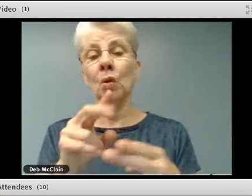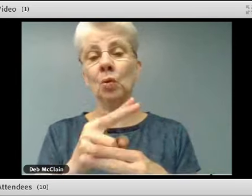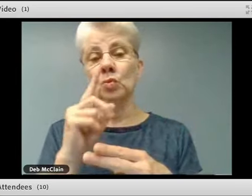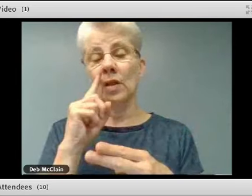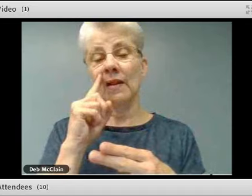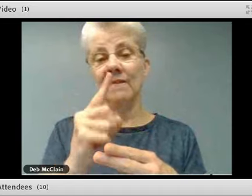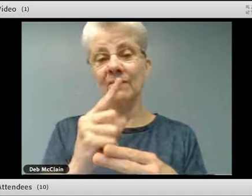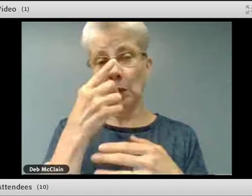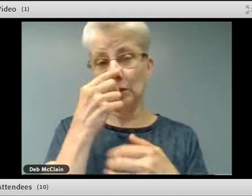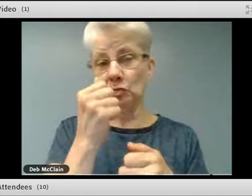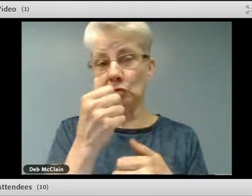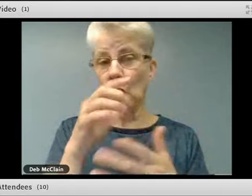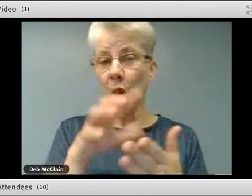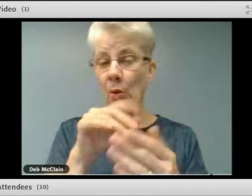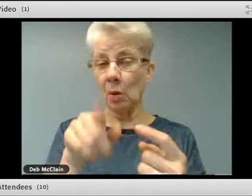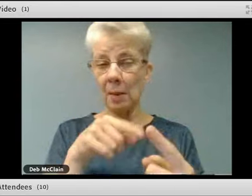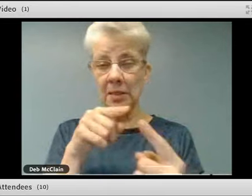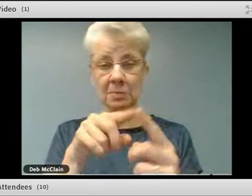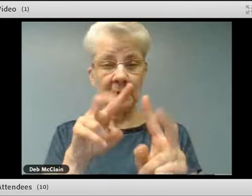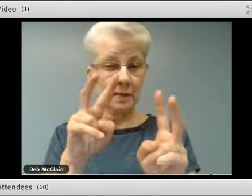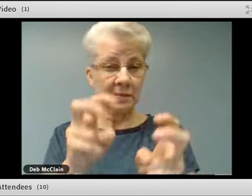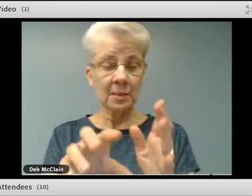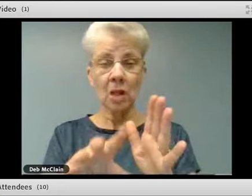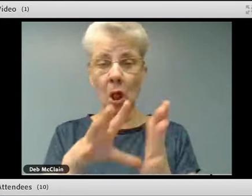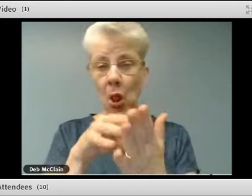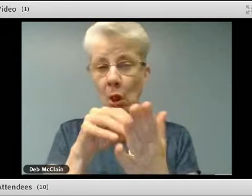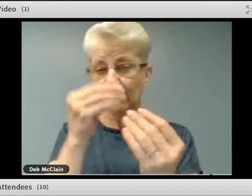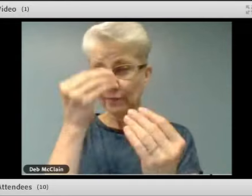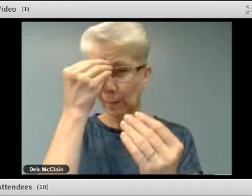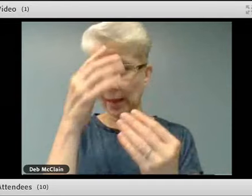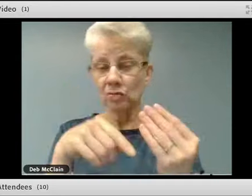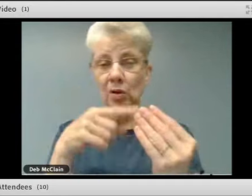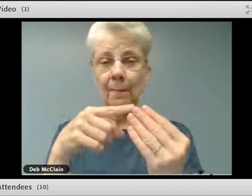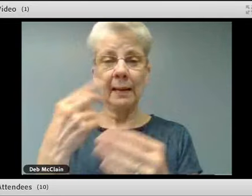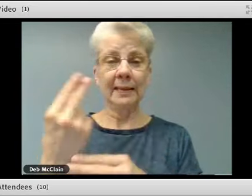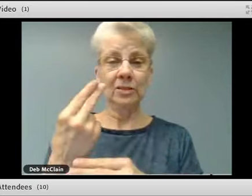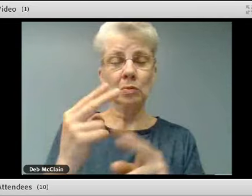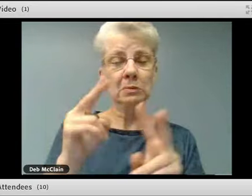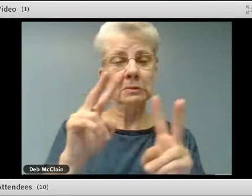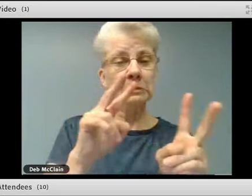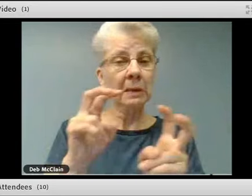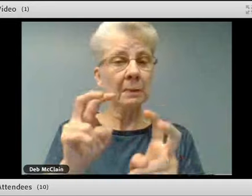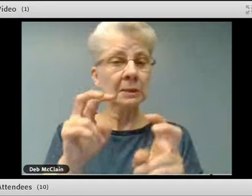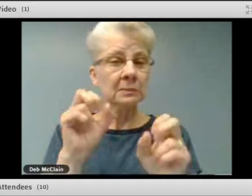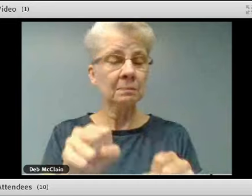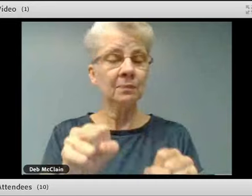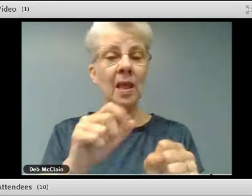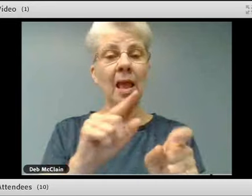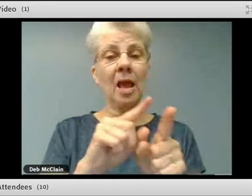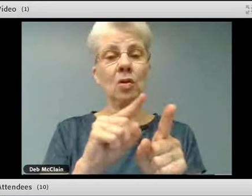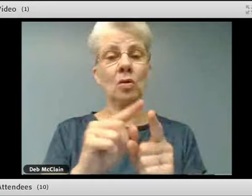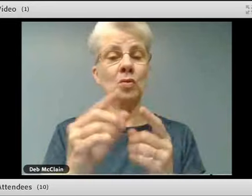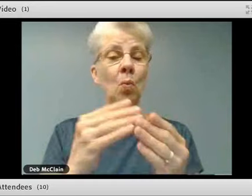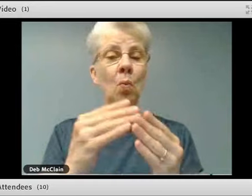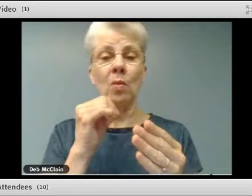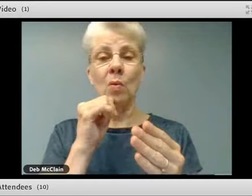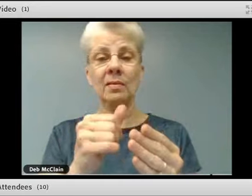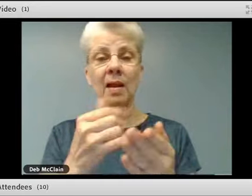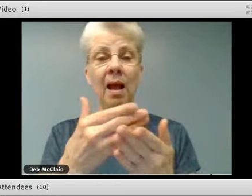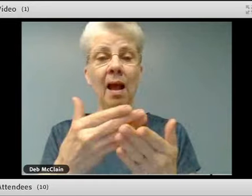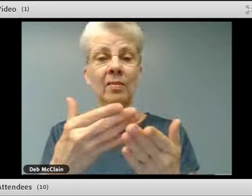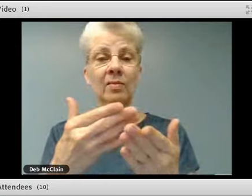finding information about historical topics and literature and other things like that. And you can use it for scholarly